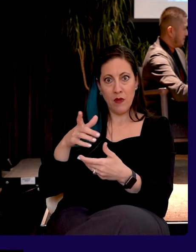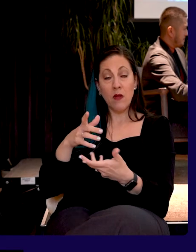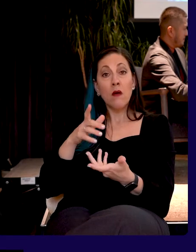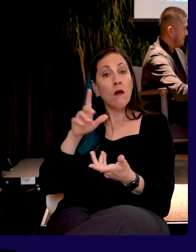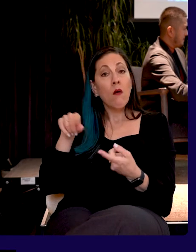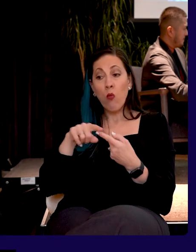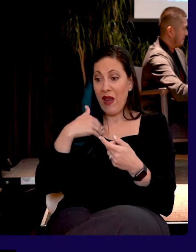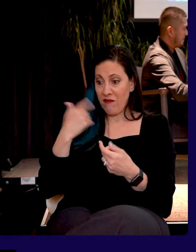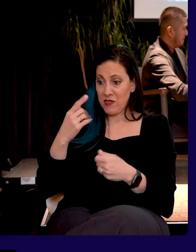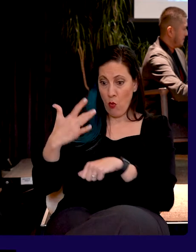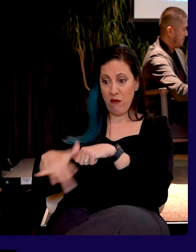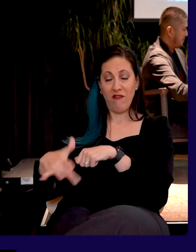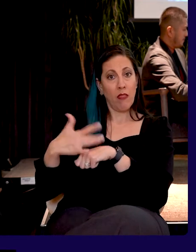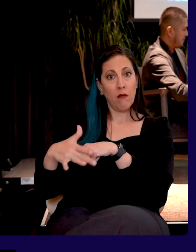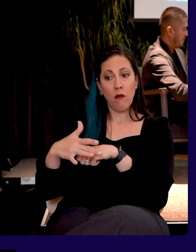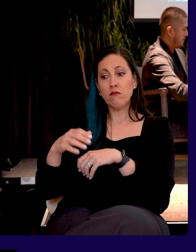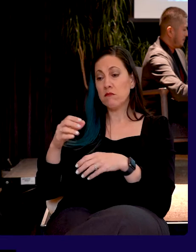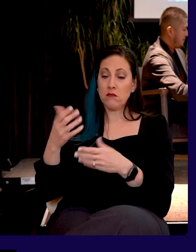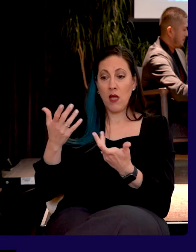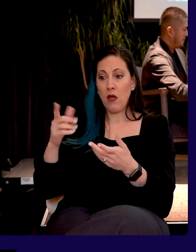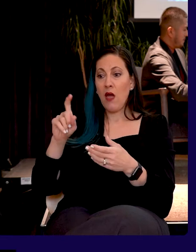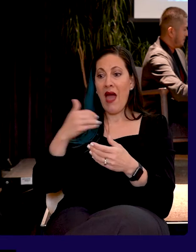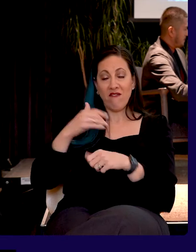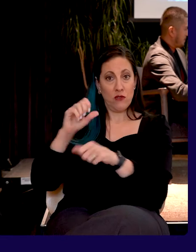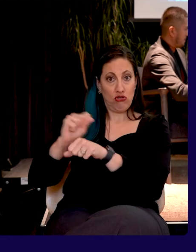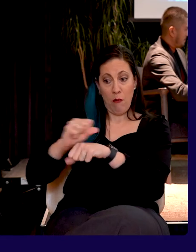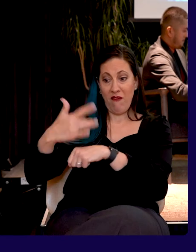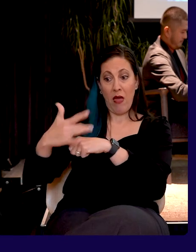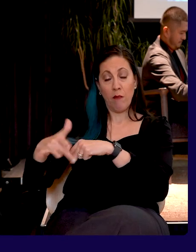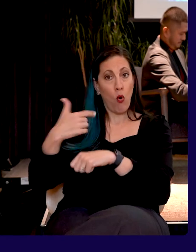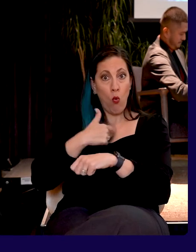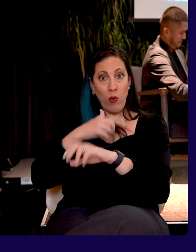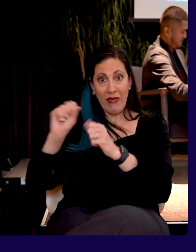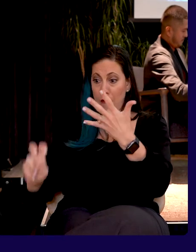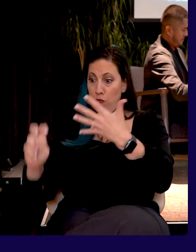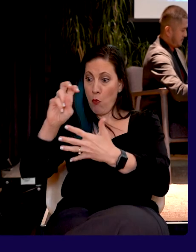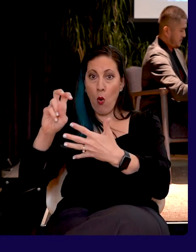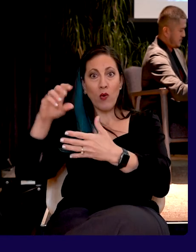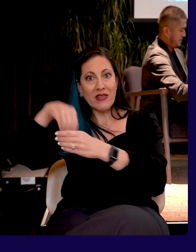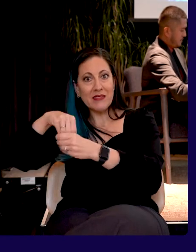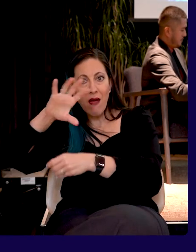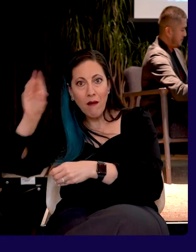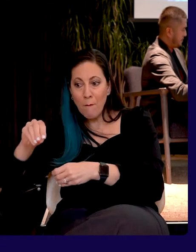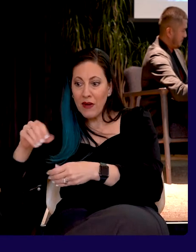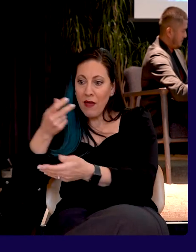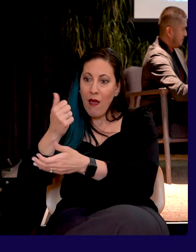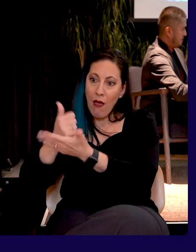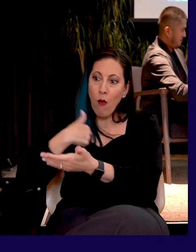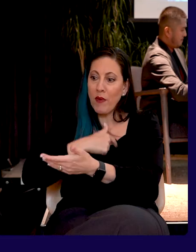there's a vacancy, that's an opportunity to promote from within, right? That again helps with retention, it helps